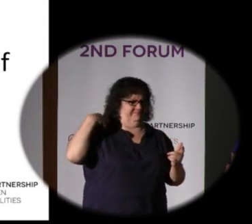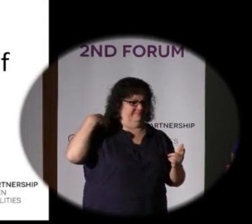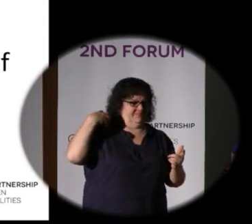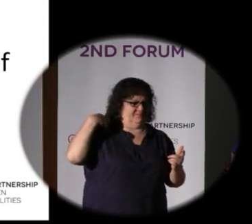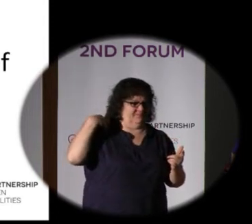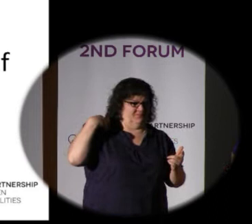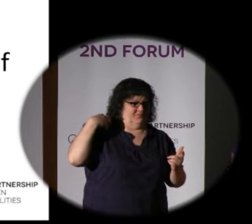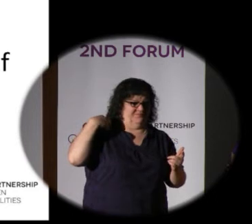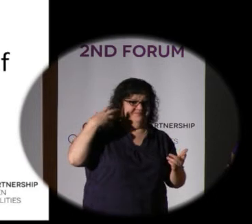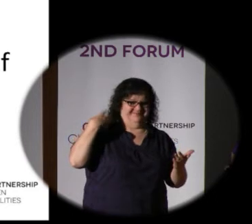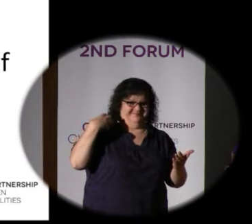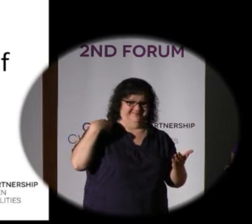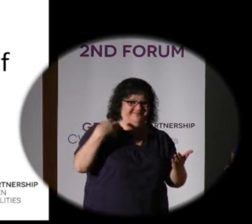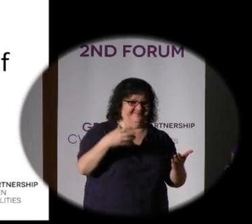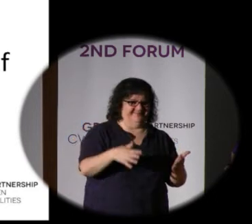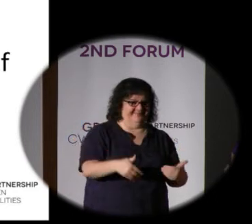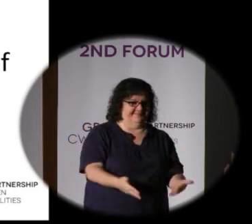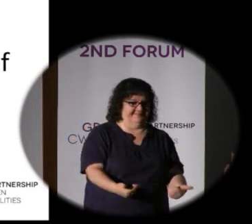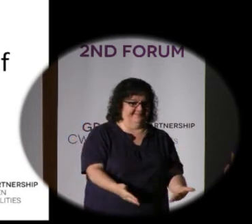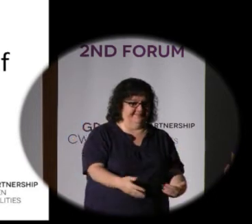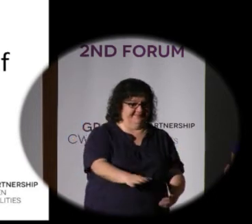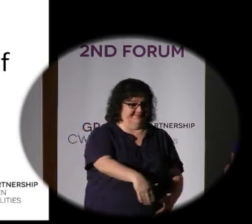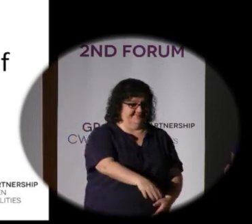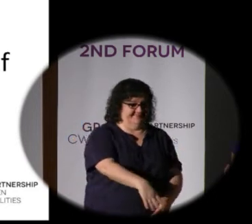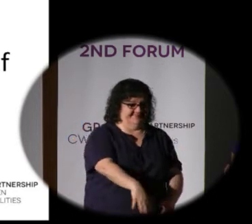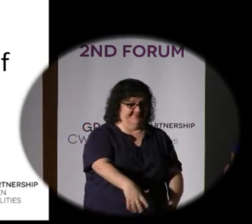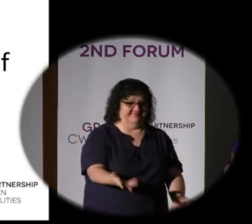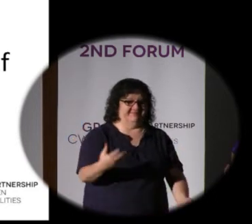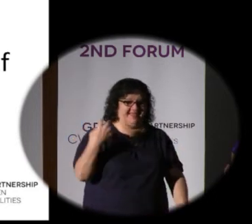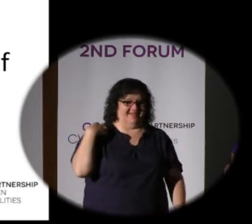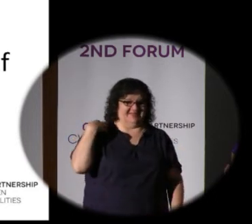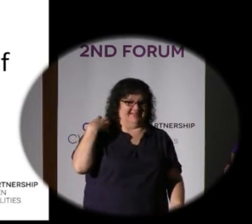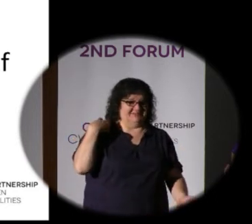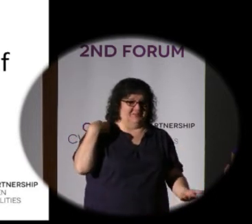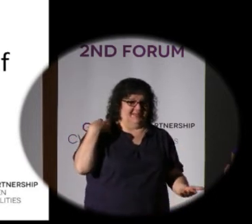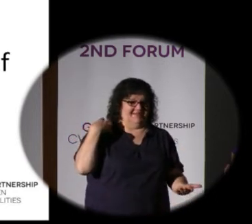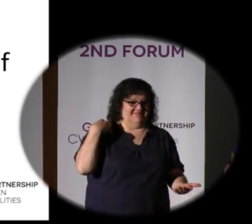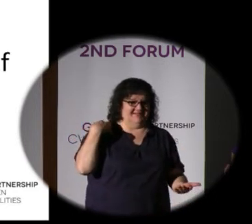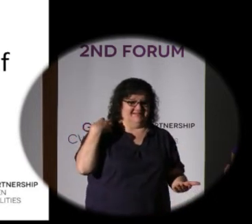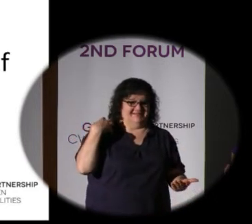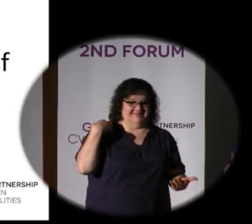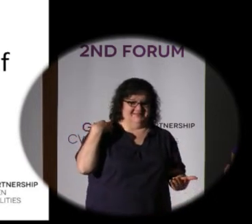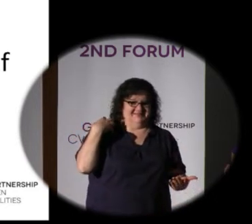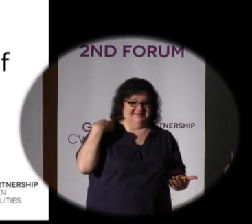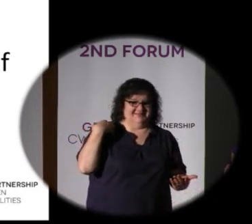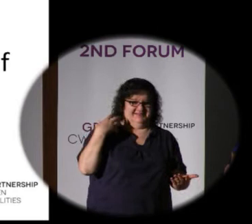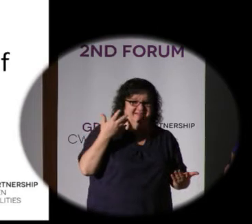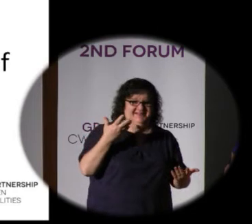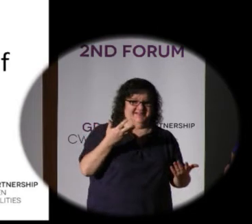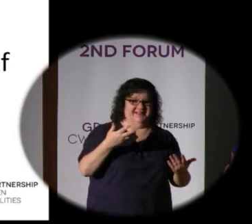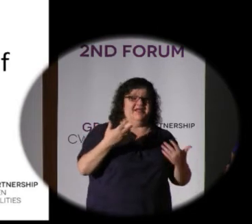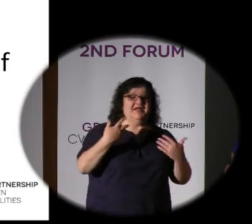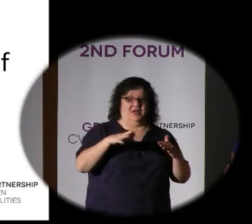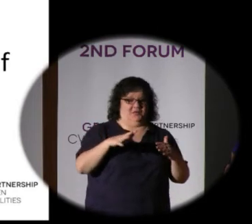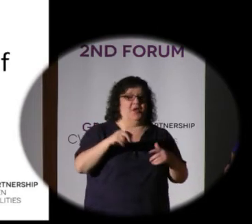in the group, and so we're really grateful to Amy Farkas of UNICEF, who agreed to take a lead of this group.